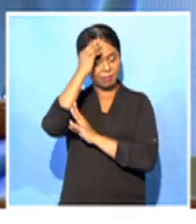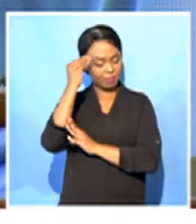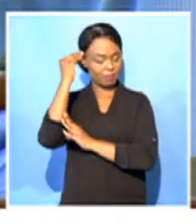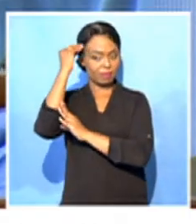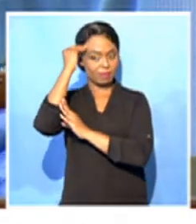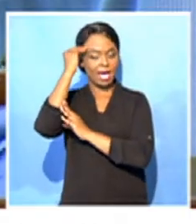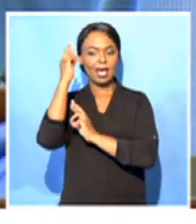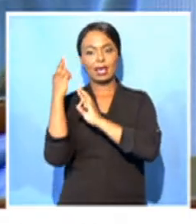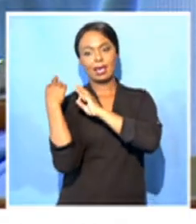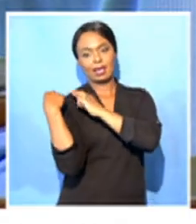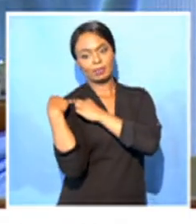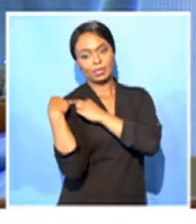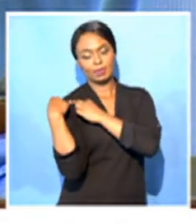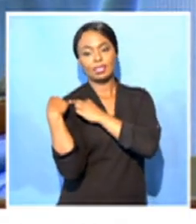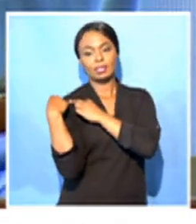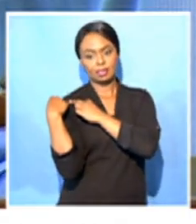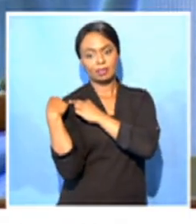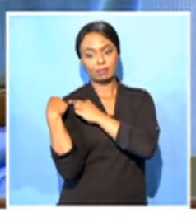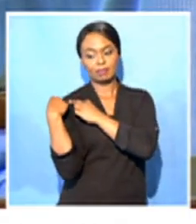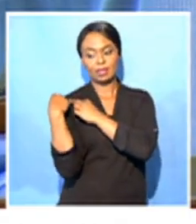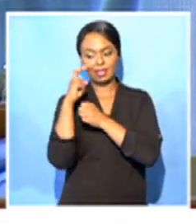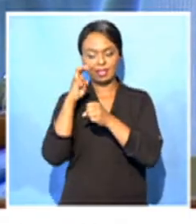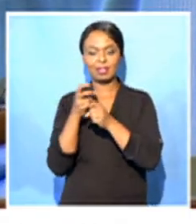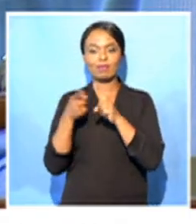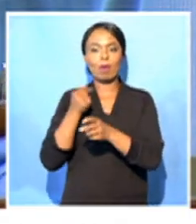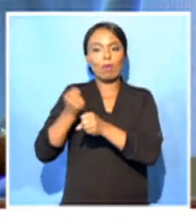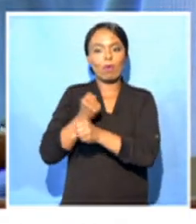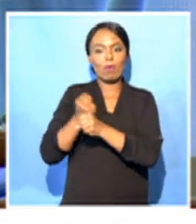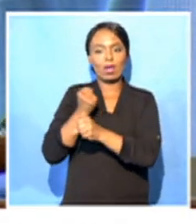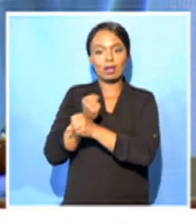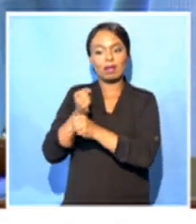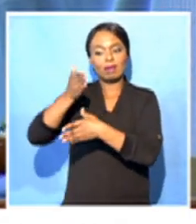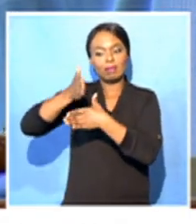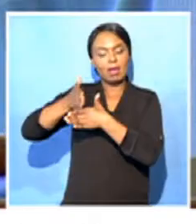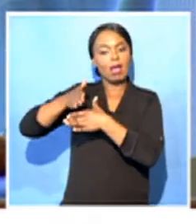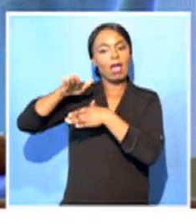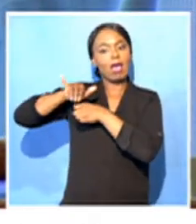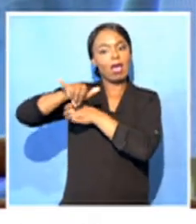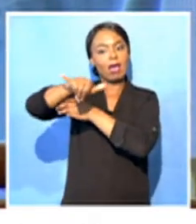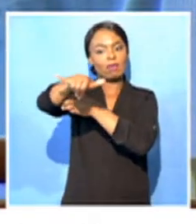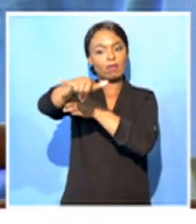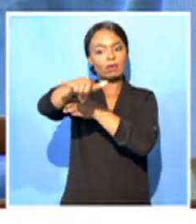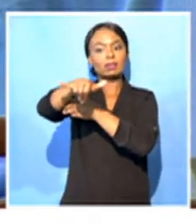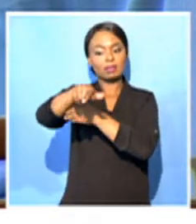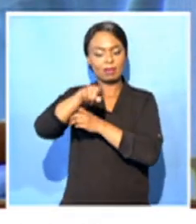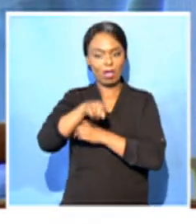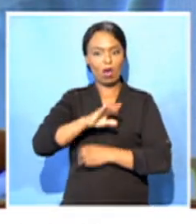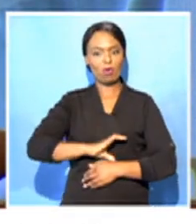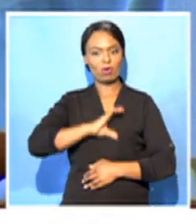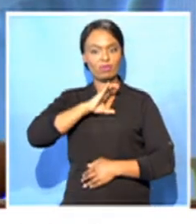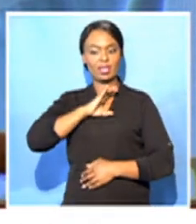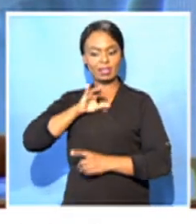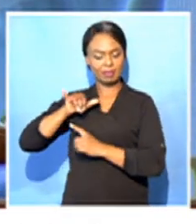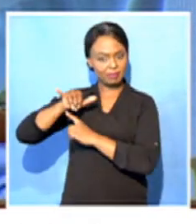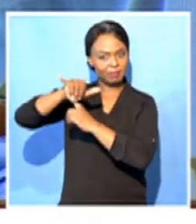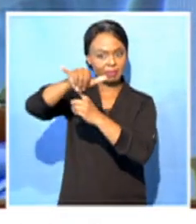awesome responsibility required from an Air Force that must inspire confidence, all in the service and